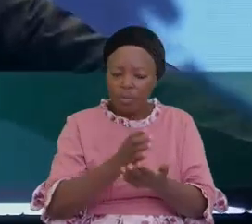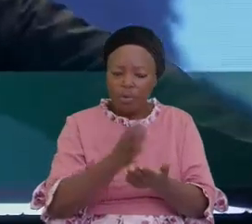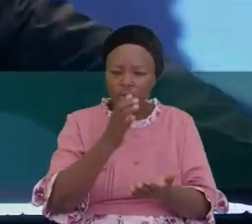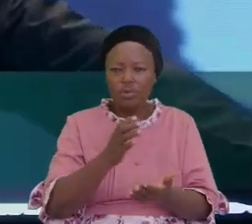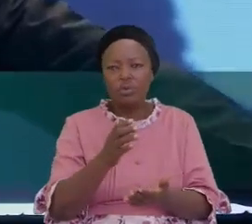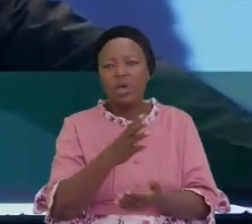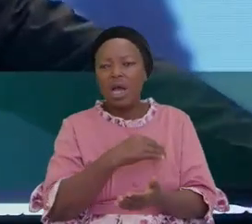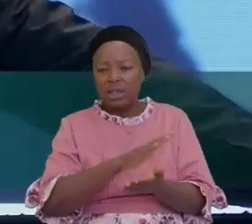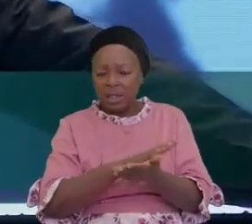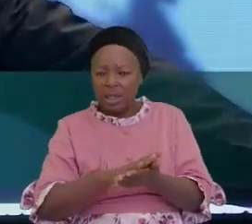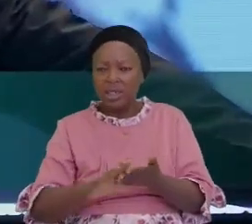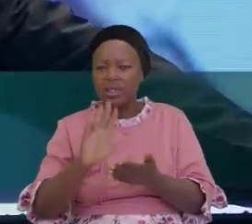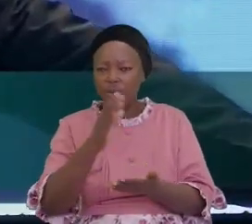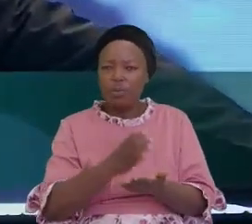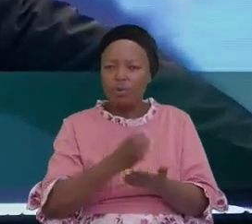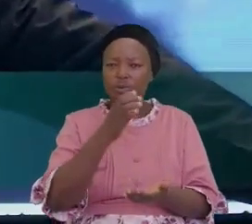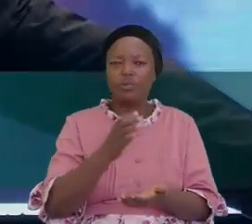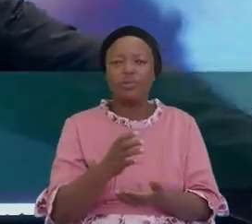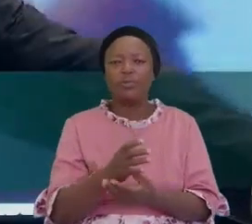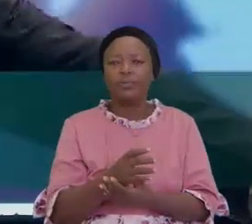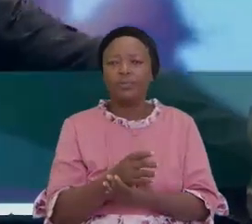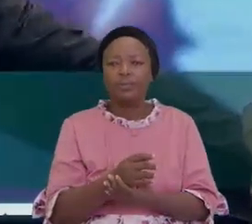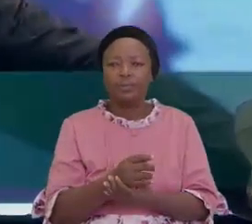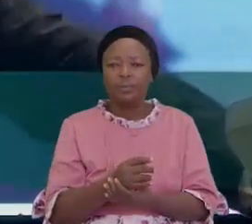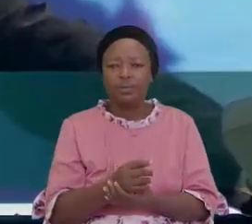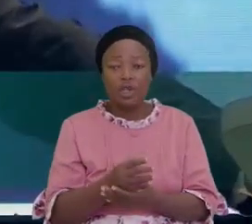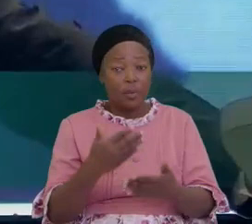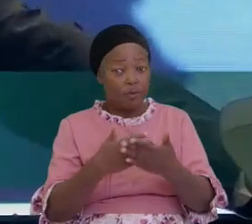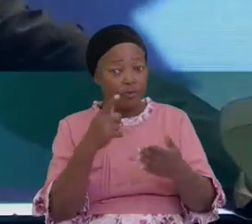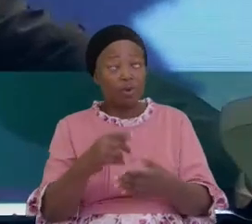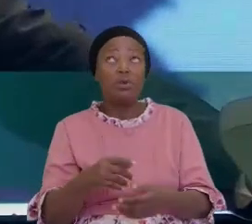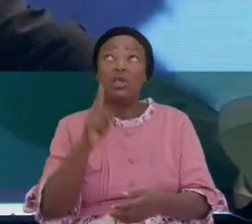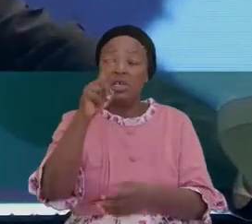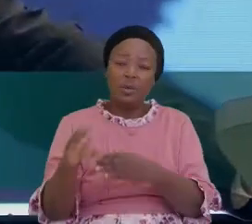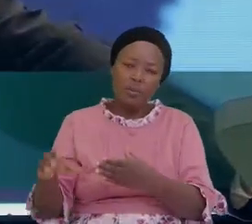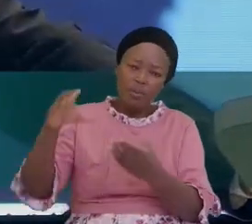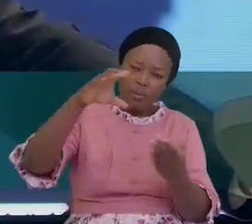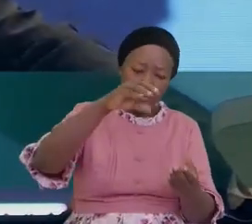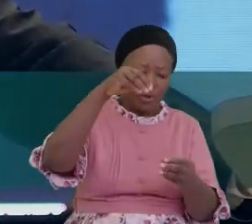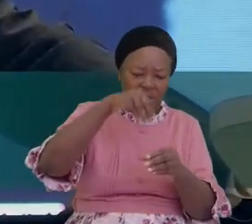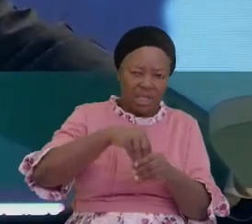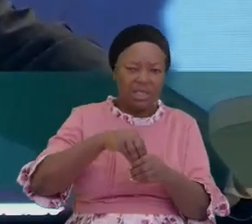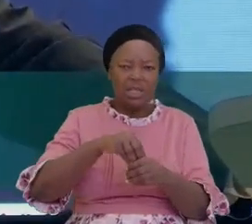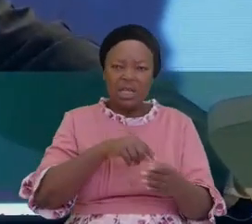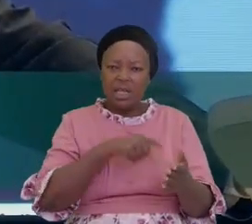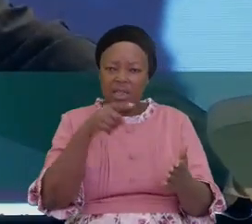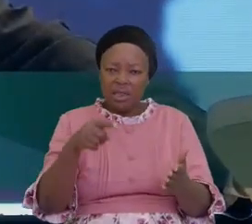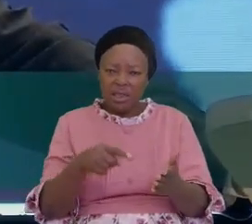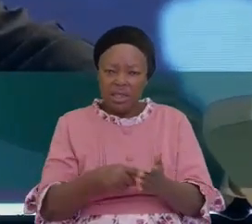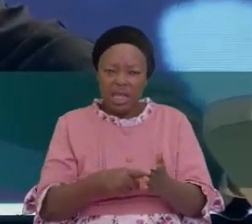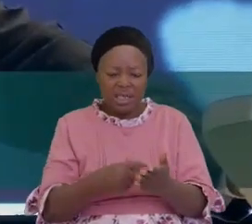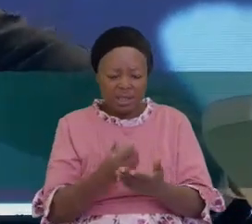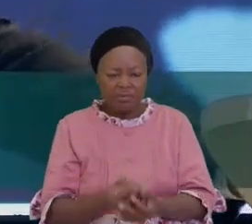your bottle. Before you pour in this